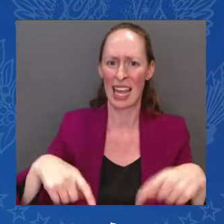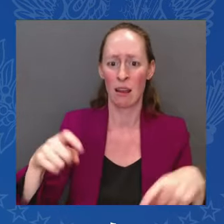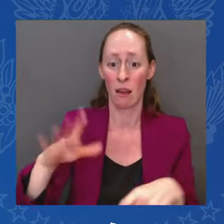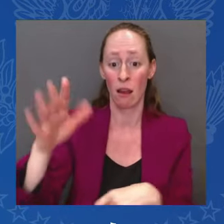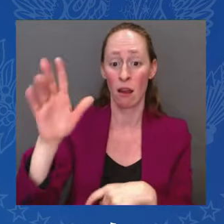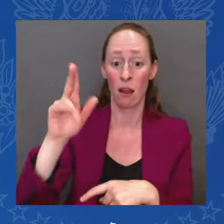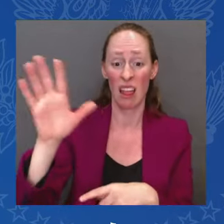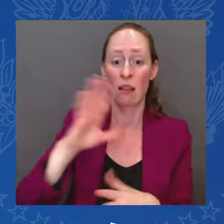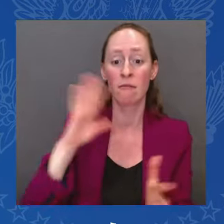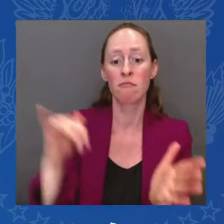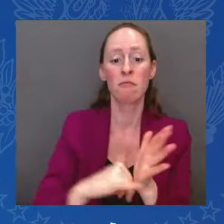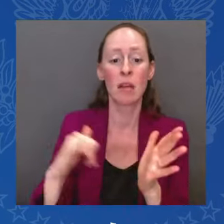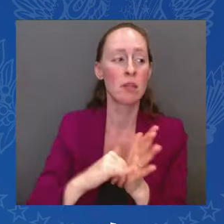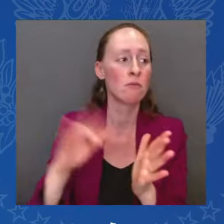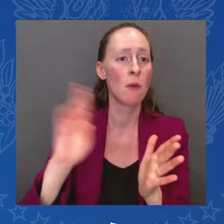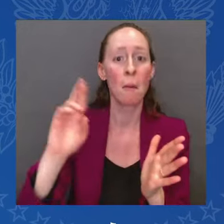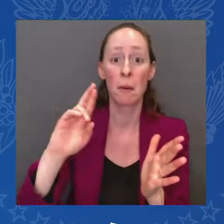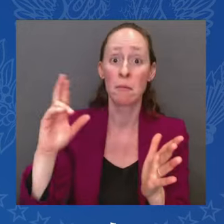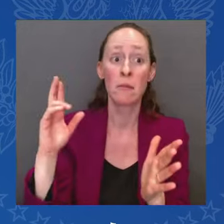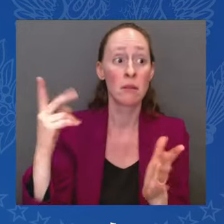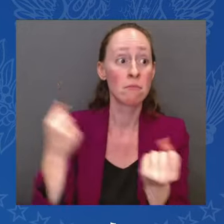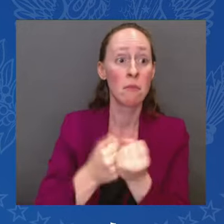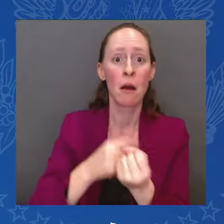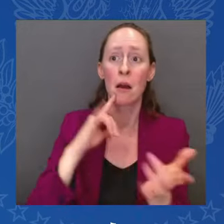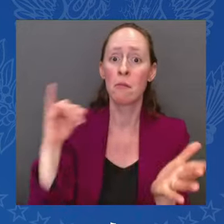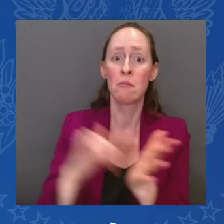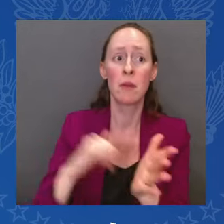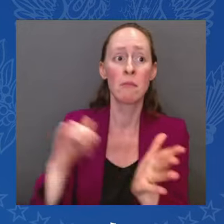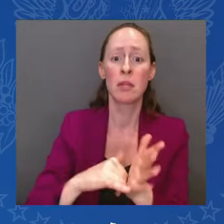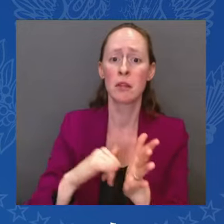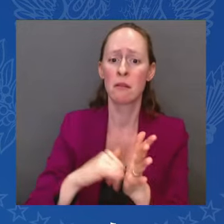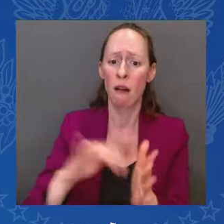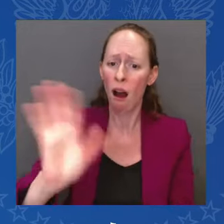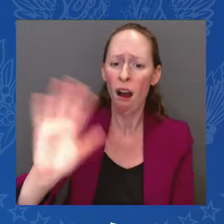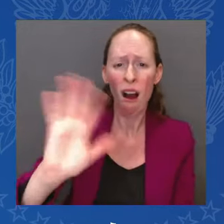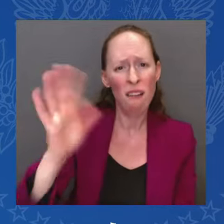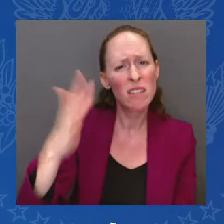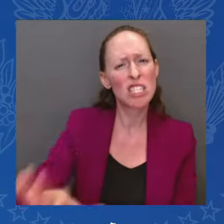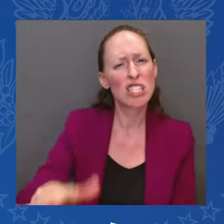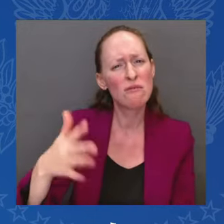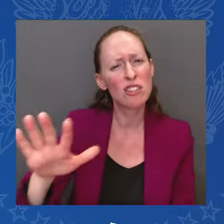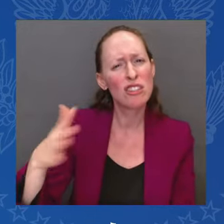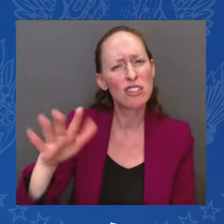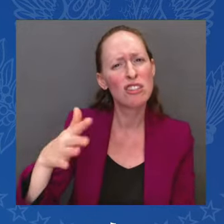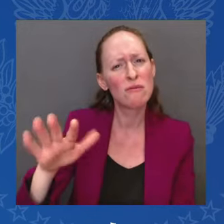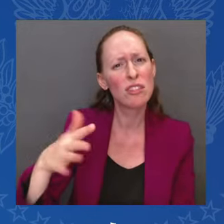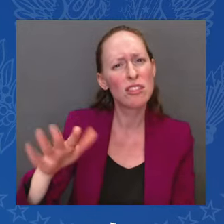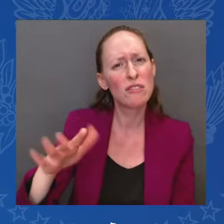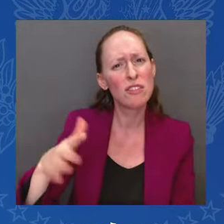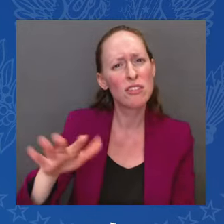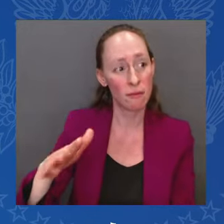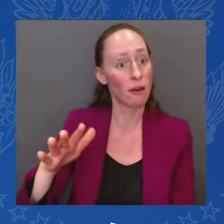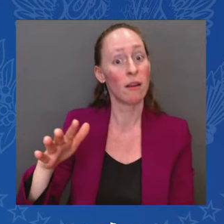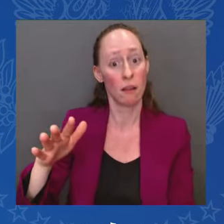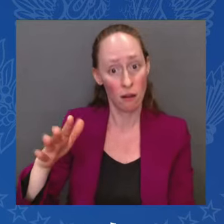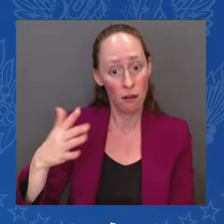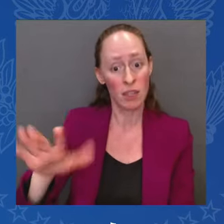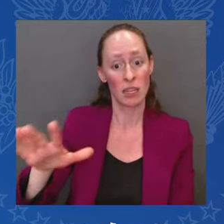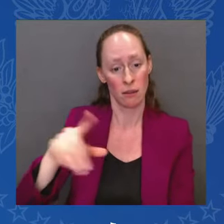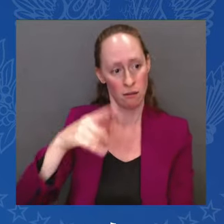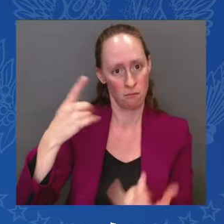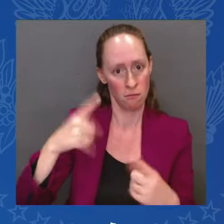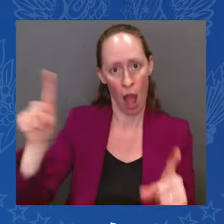safety legislation. But we did. For the first time in three decades, we came together to overcome the